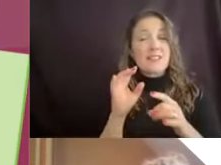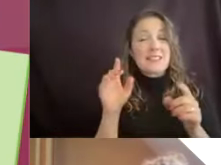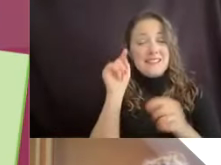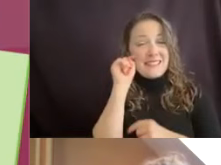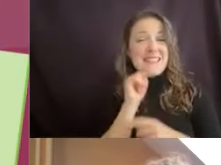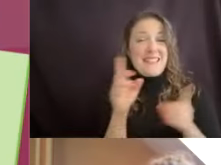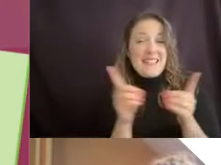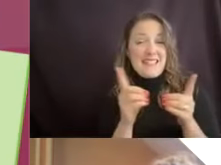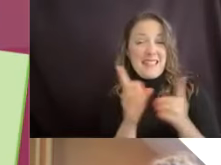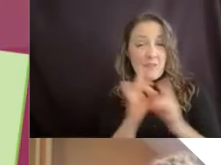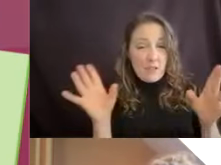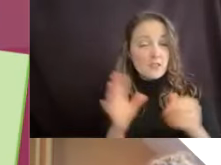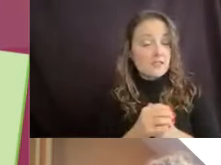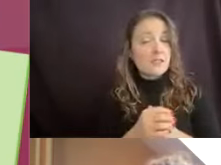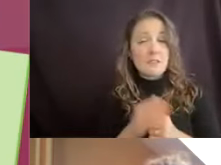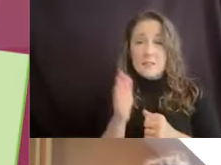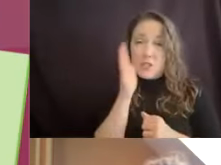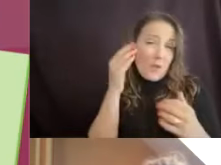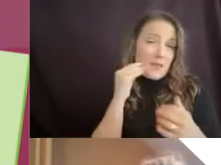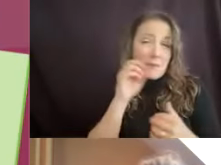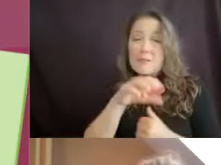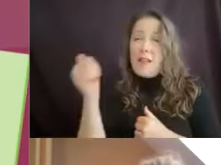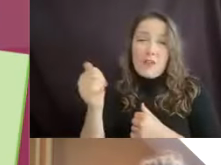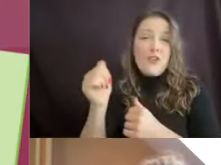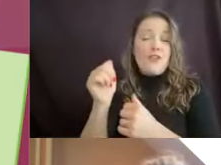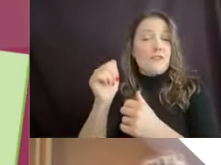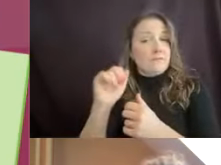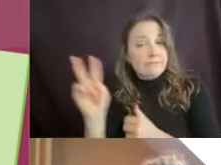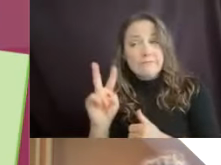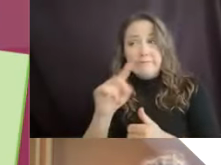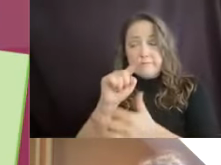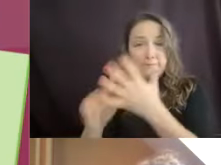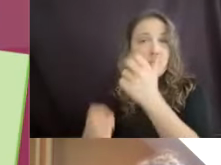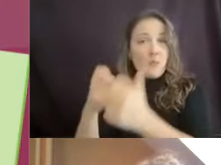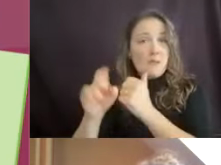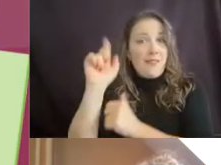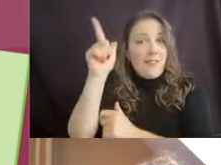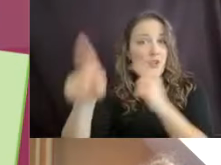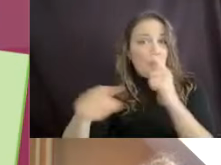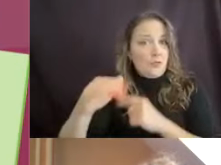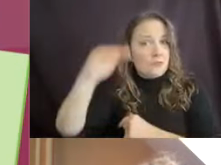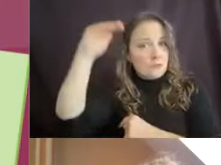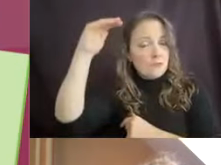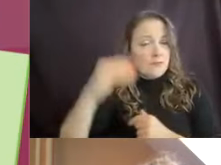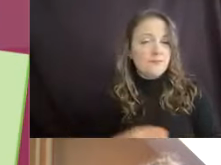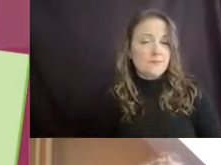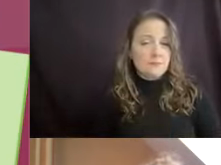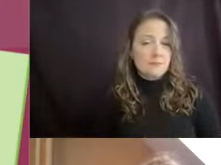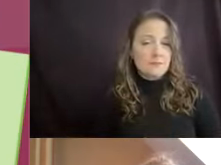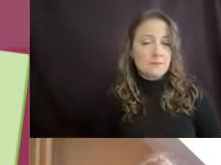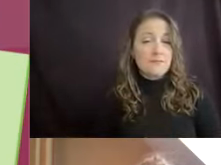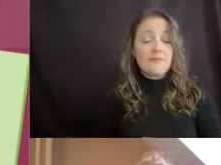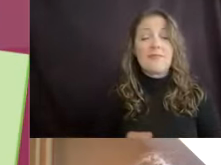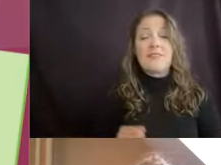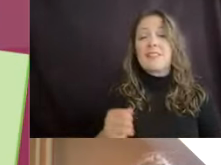further victimization in your adult relationships. Um, and half of the youth who have